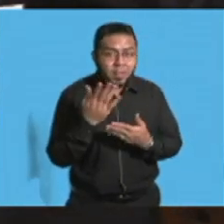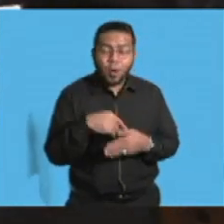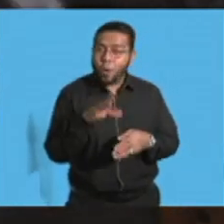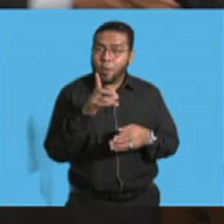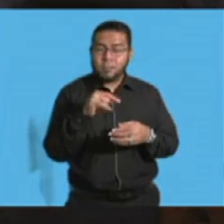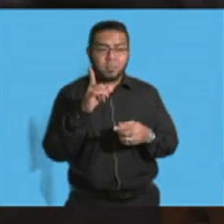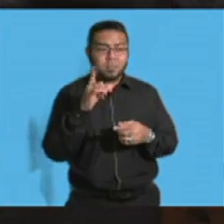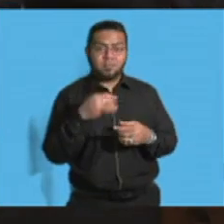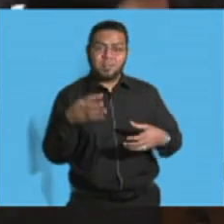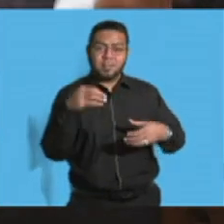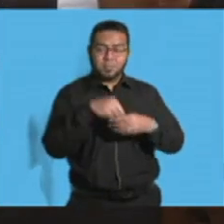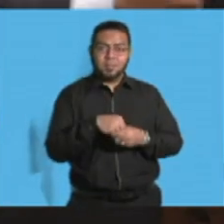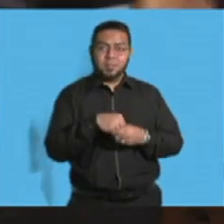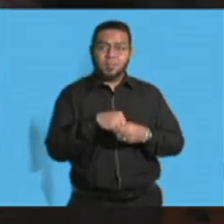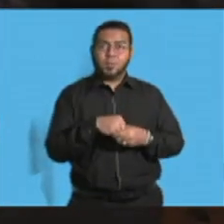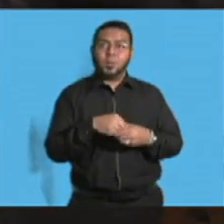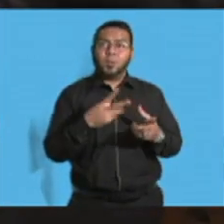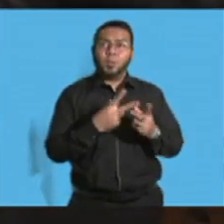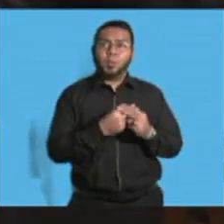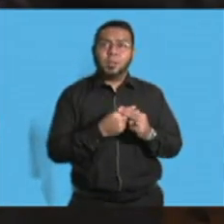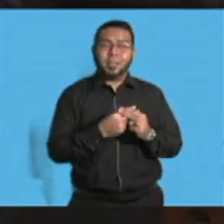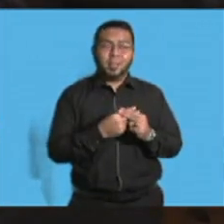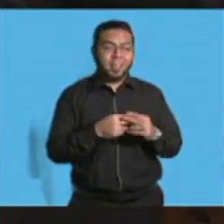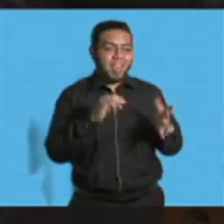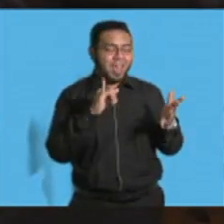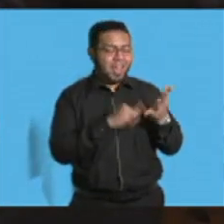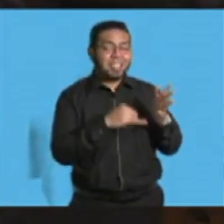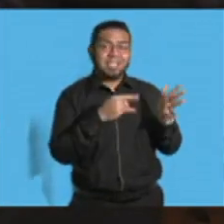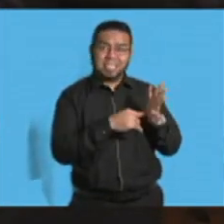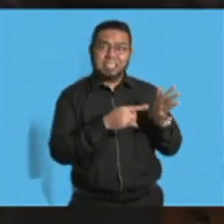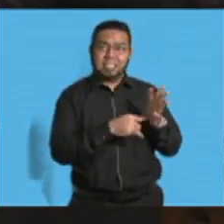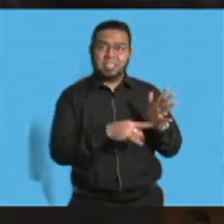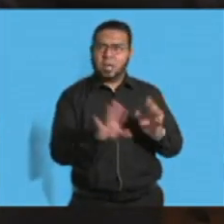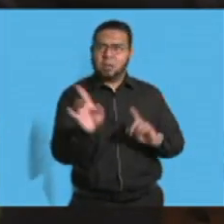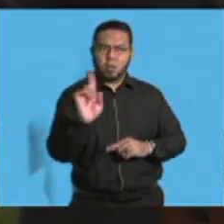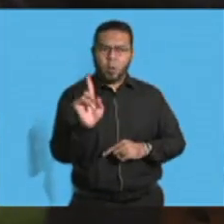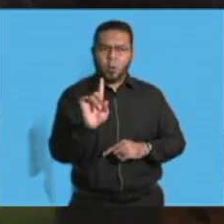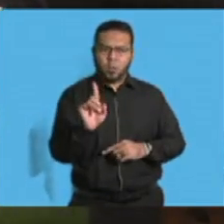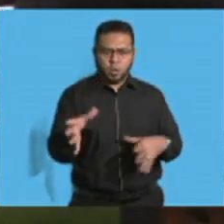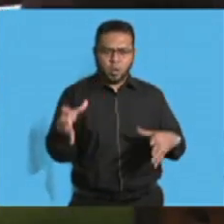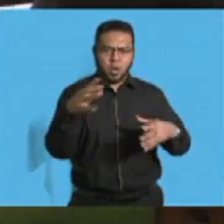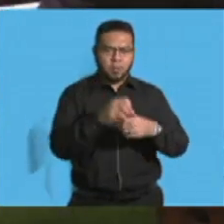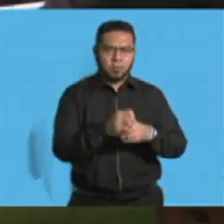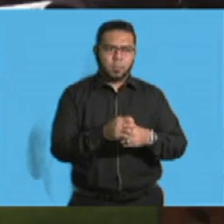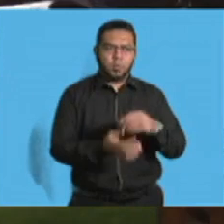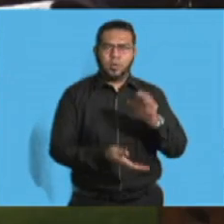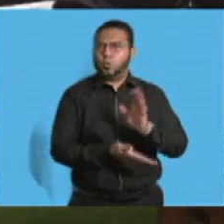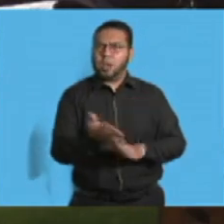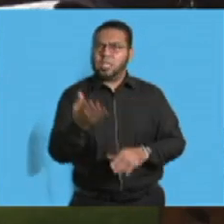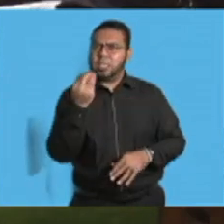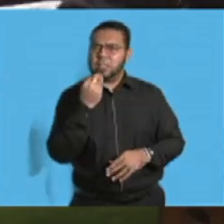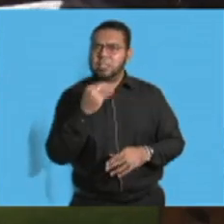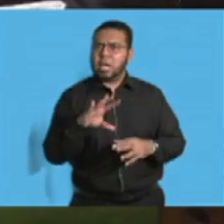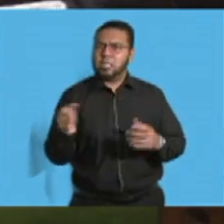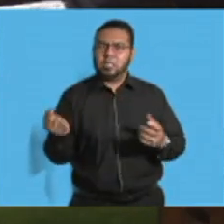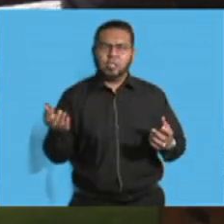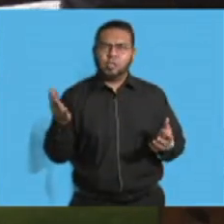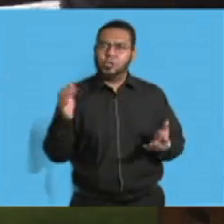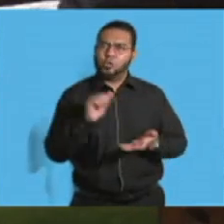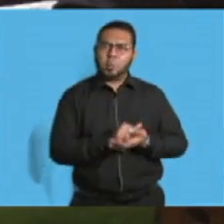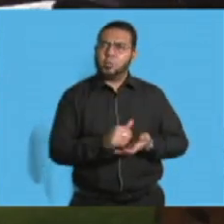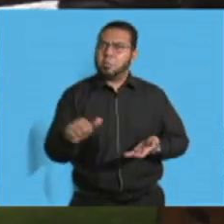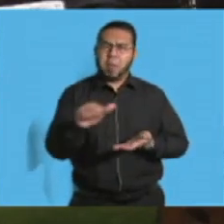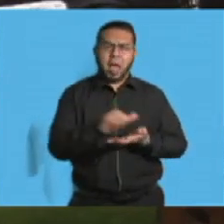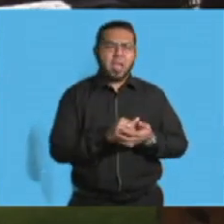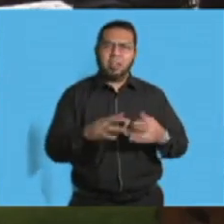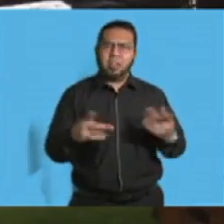have been lumped with ECAL and STT. No, they have not been lumped. You go down and eat any shop over here, you go and buy anything,